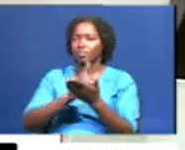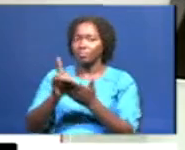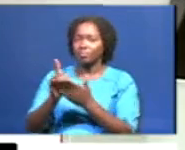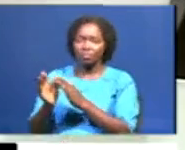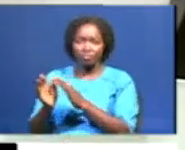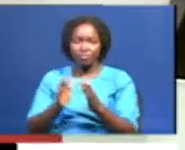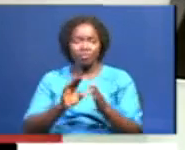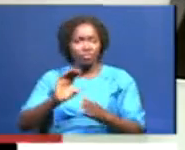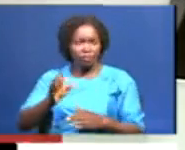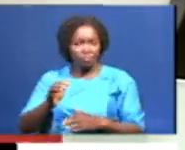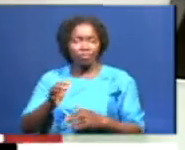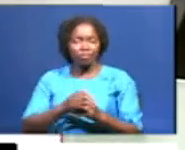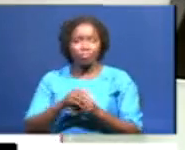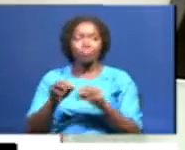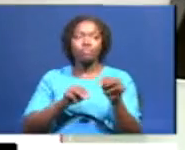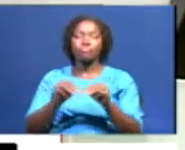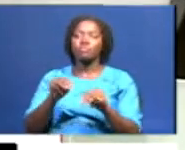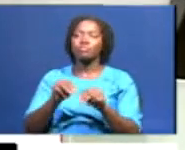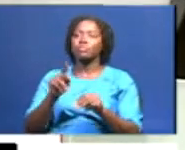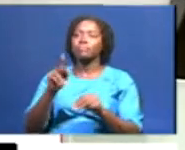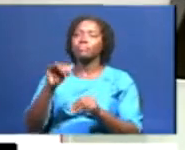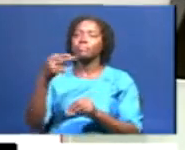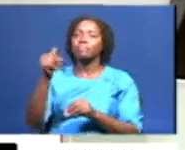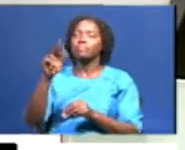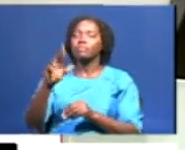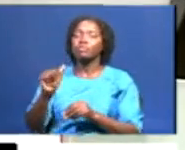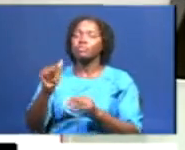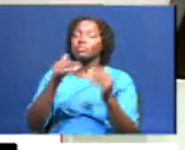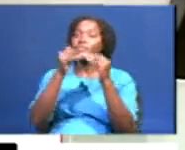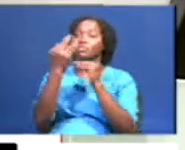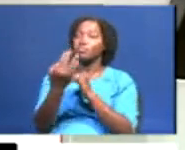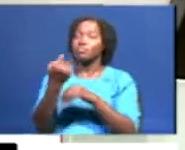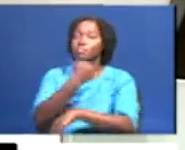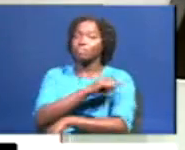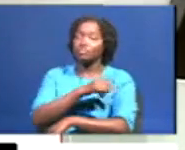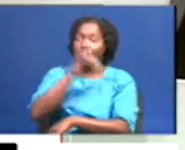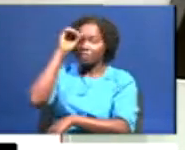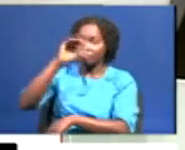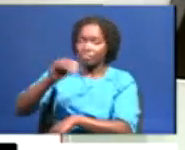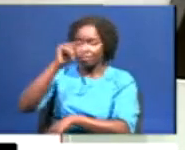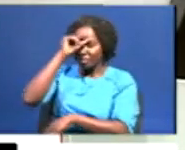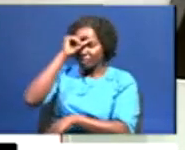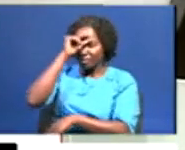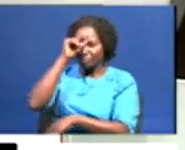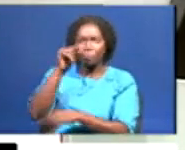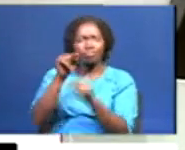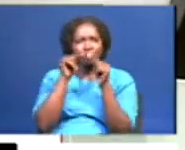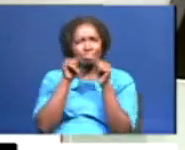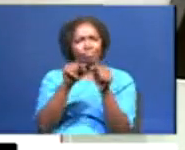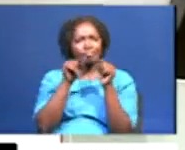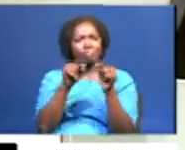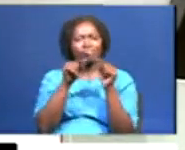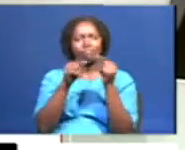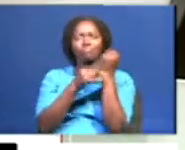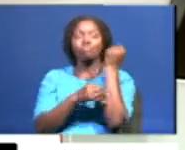Now to the counties, the management of the Kihara Level 4 Hospital and the Kiambu County Government are on the spot over poor